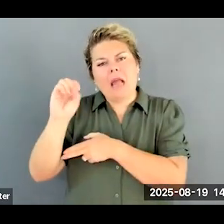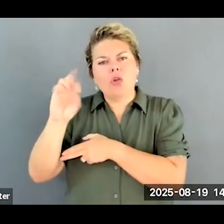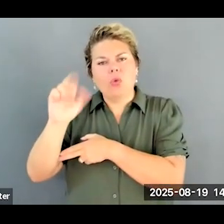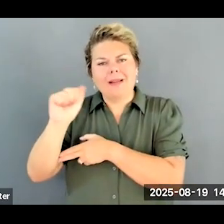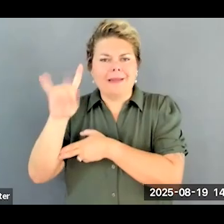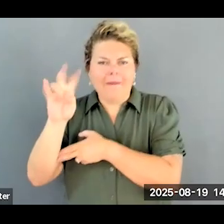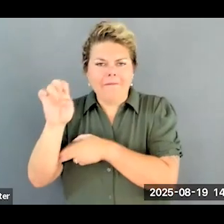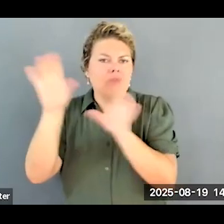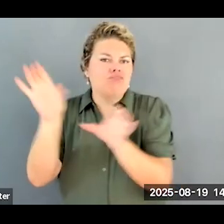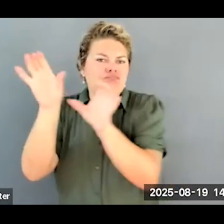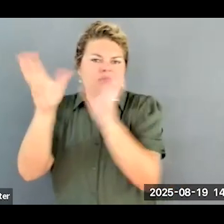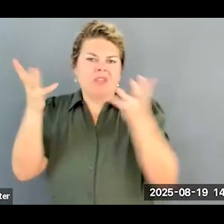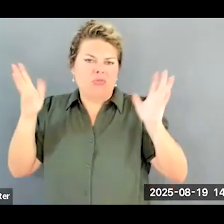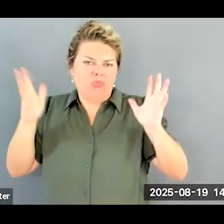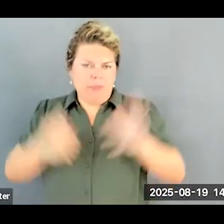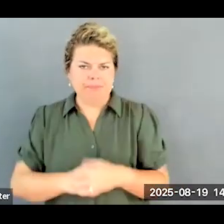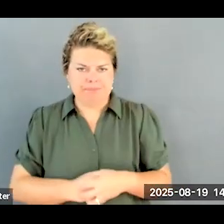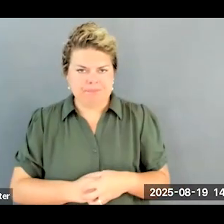decorative.